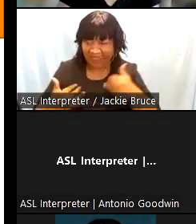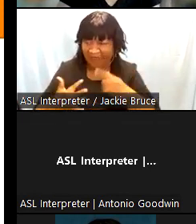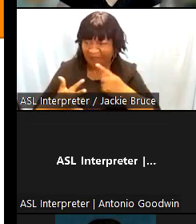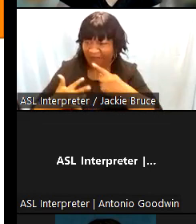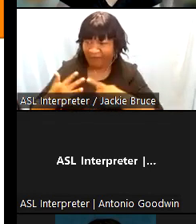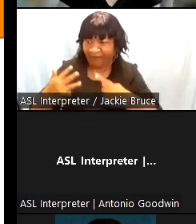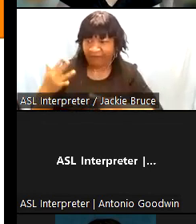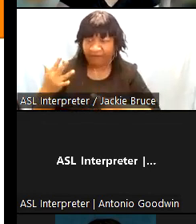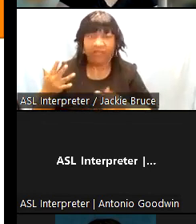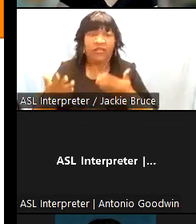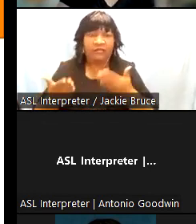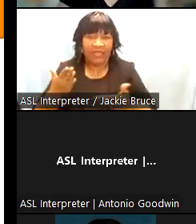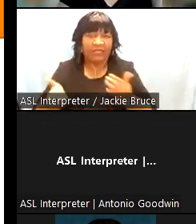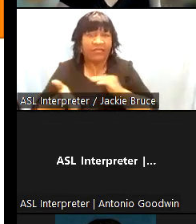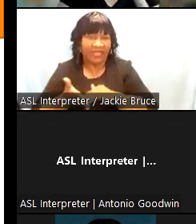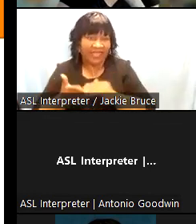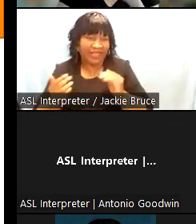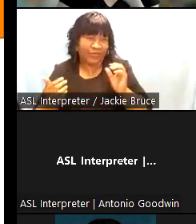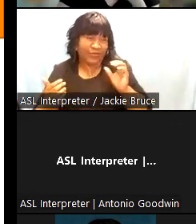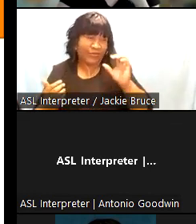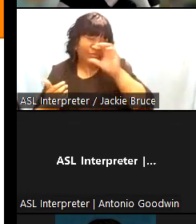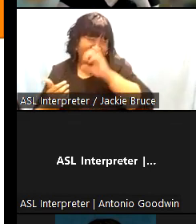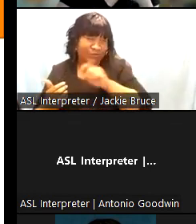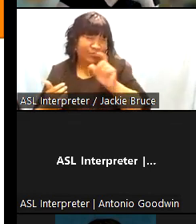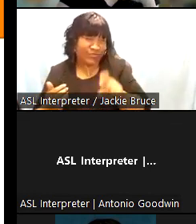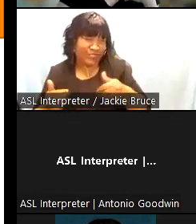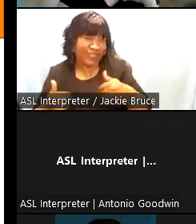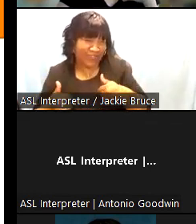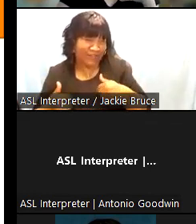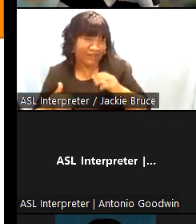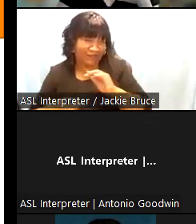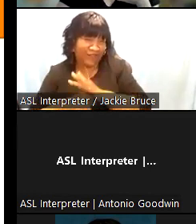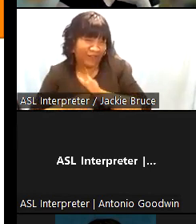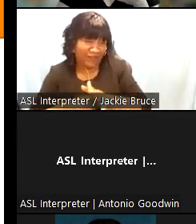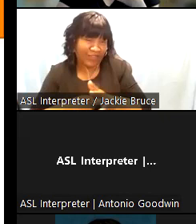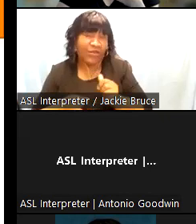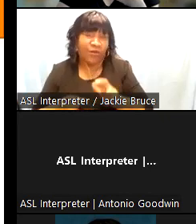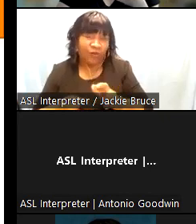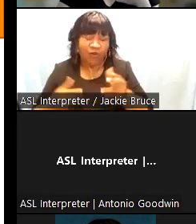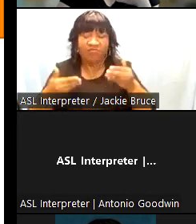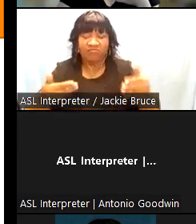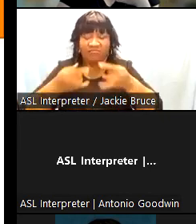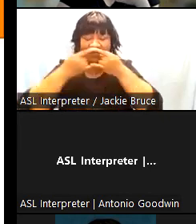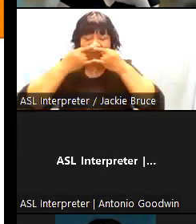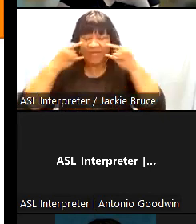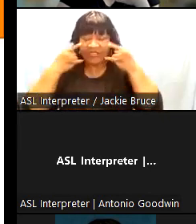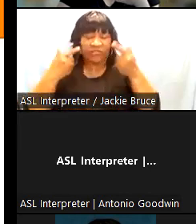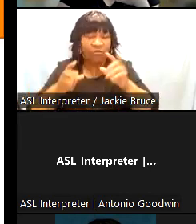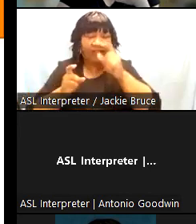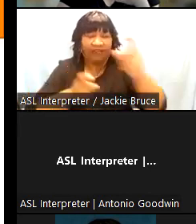you may want to assume you have COVID, or at the very least wear a mask so you don't pass it to other